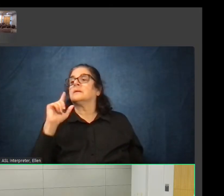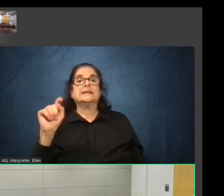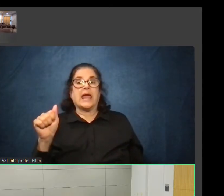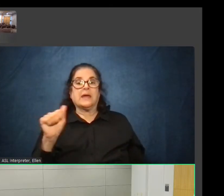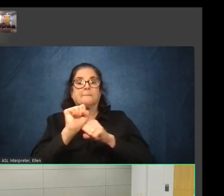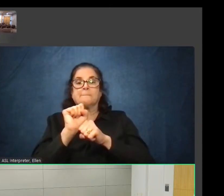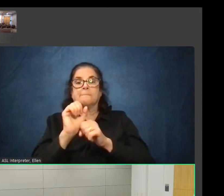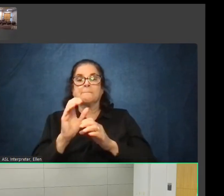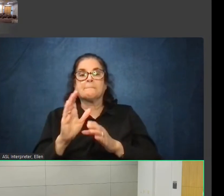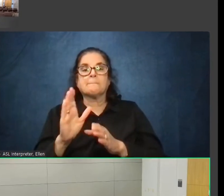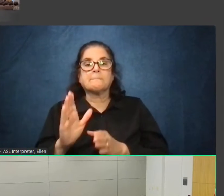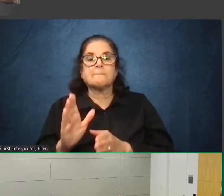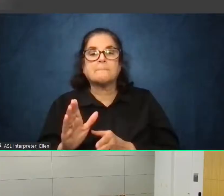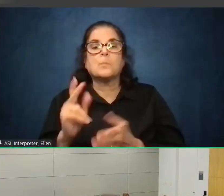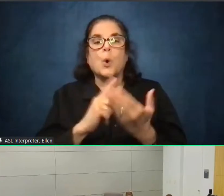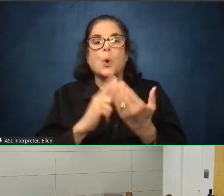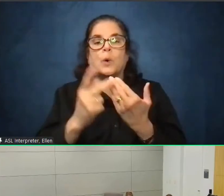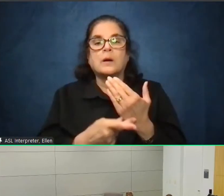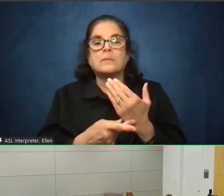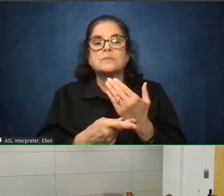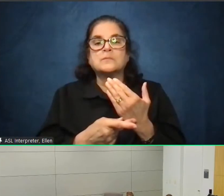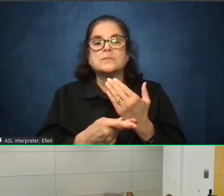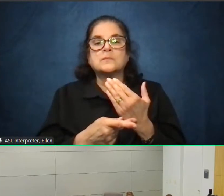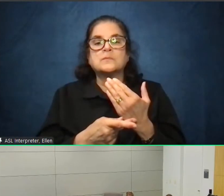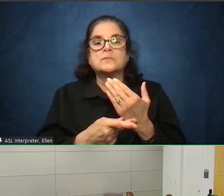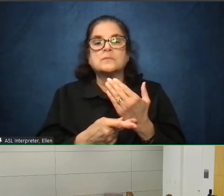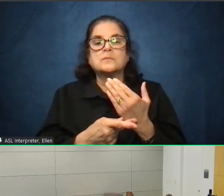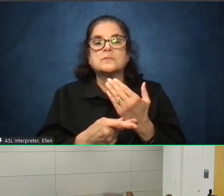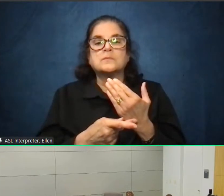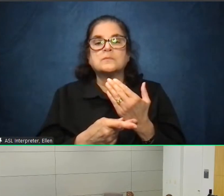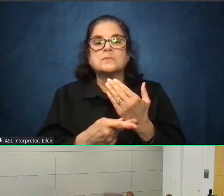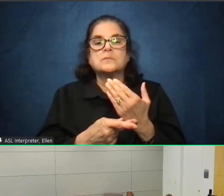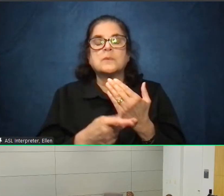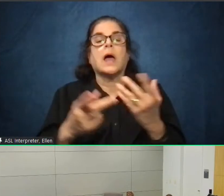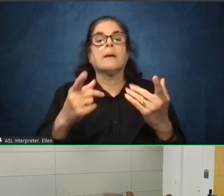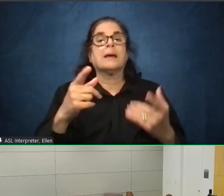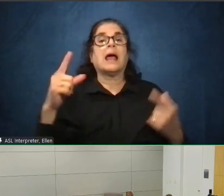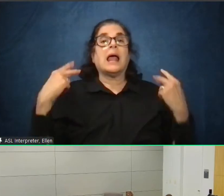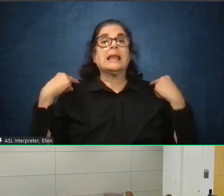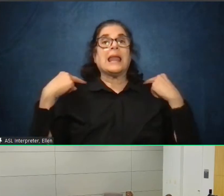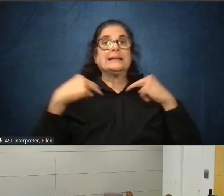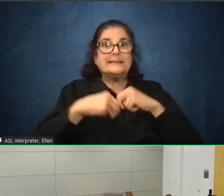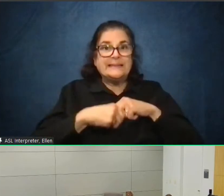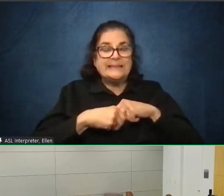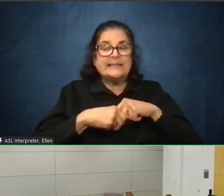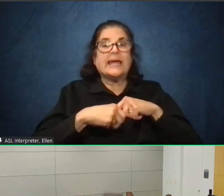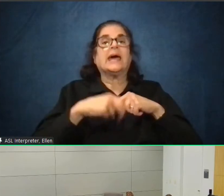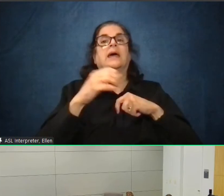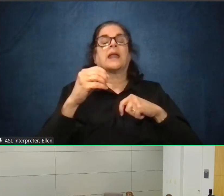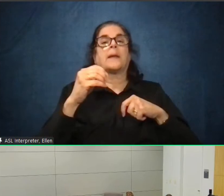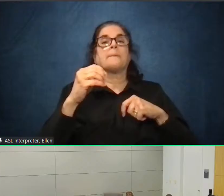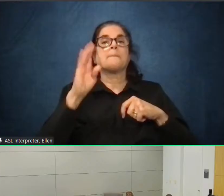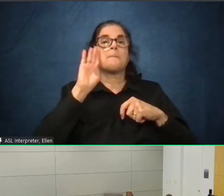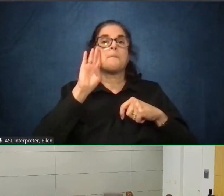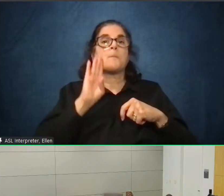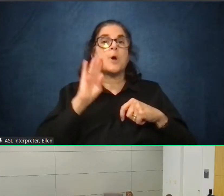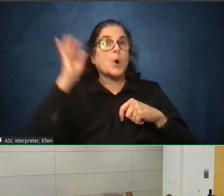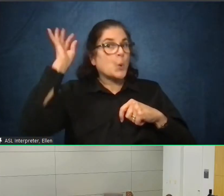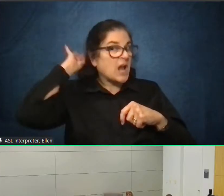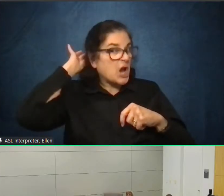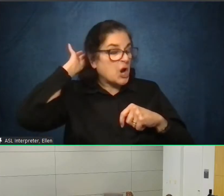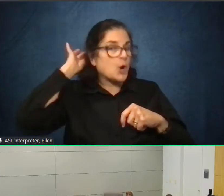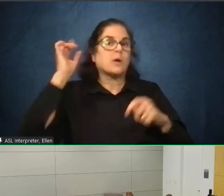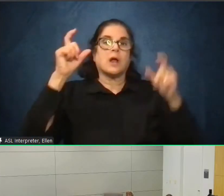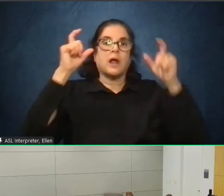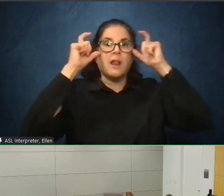Latina with brown hair. I'm currently wearing glasses and a red maroon